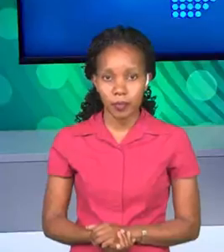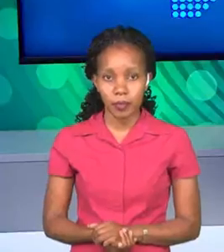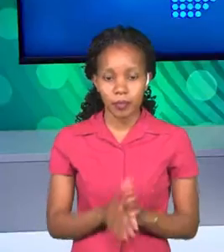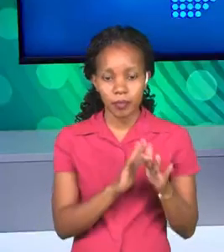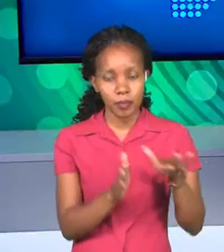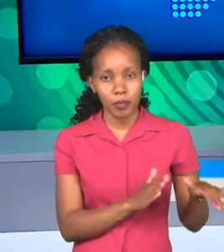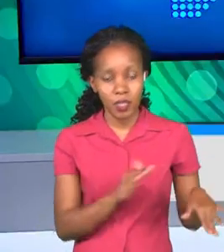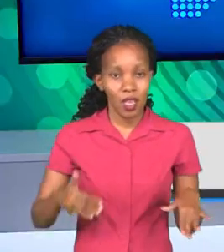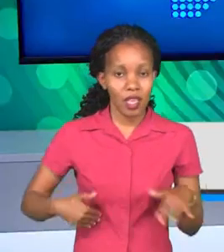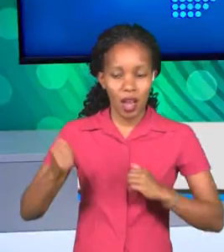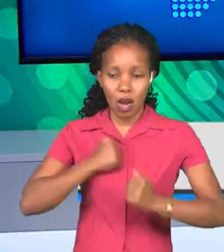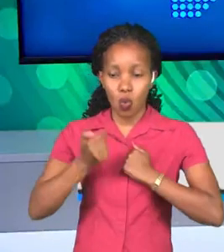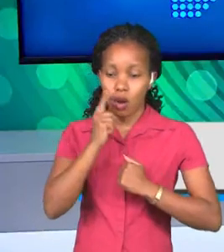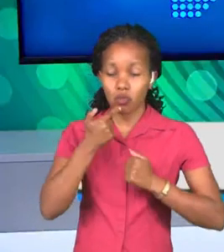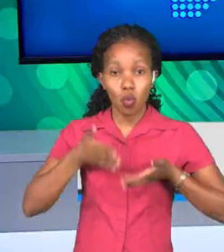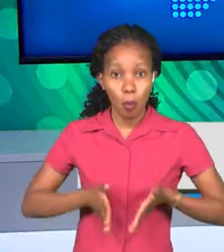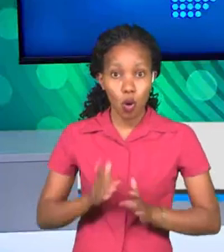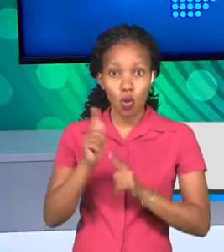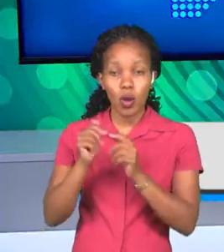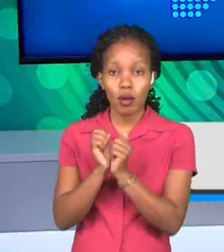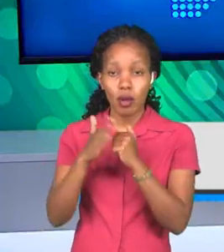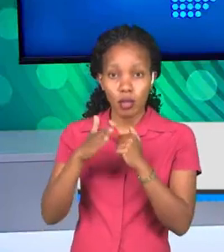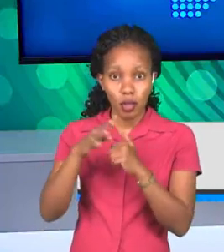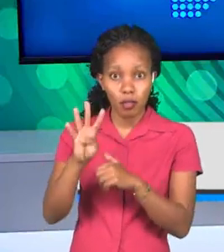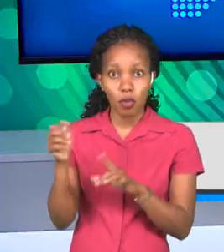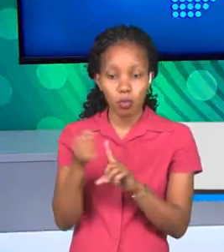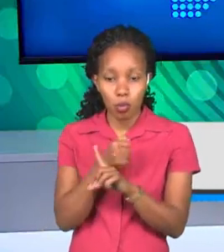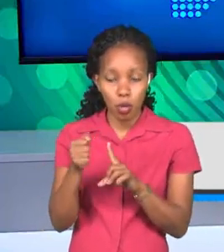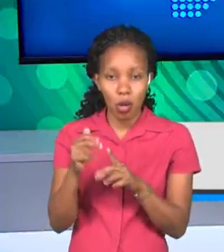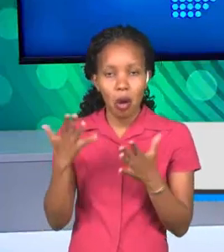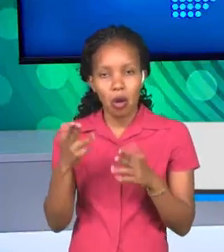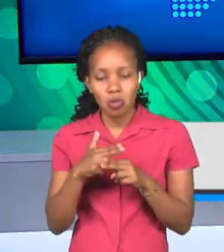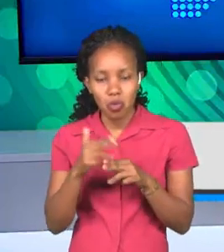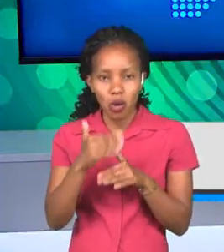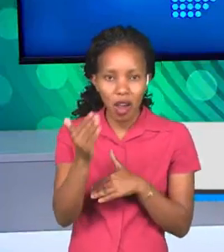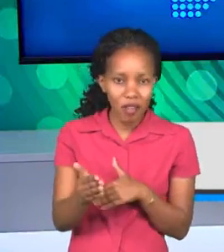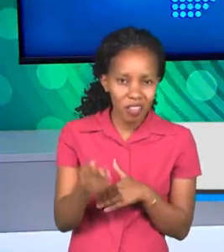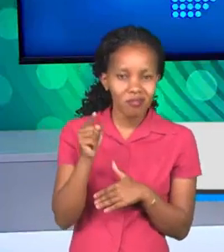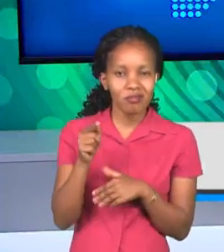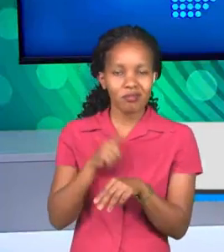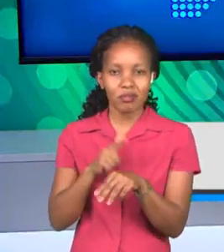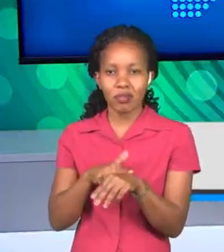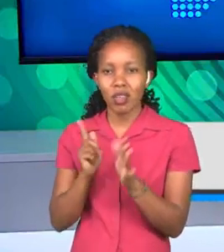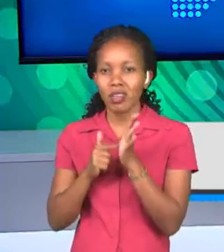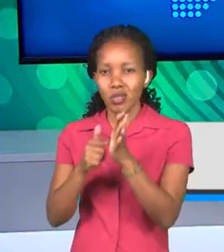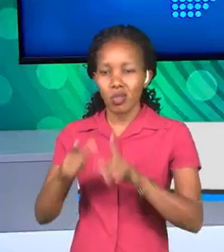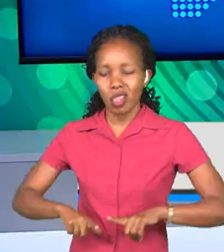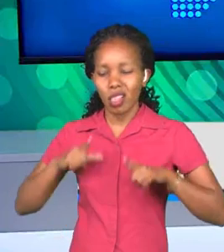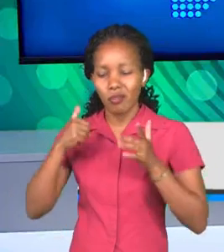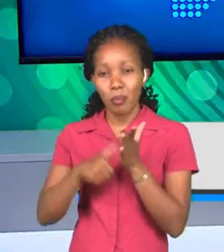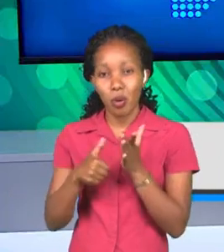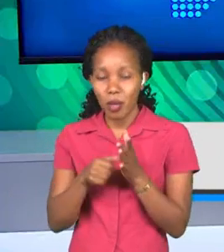For young Rwandans born during the 1994 genocide or soon after, this traumatic period has cast a shadow over their